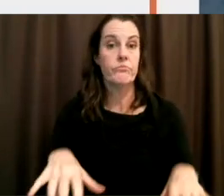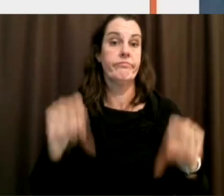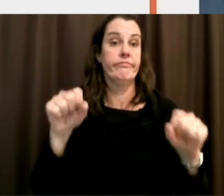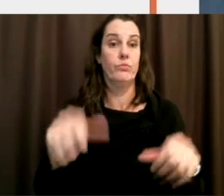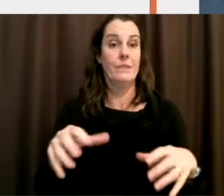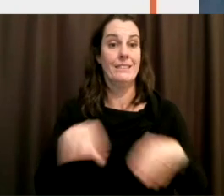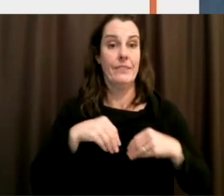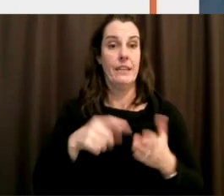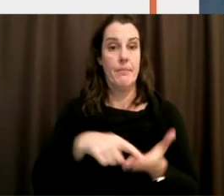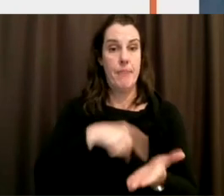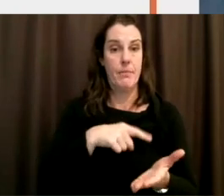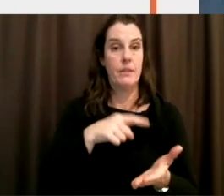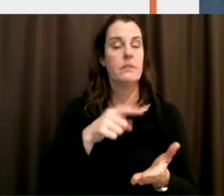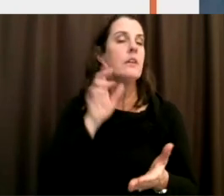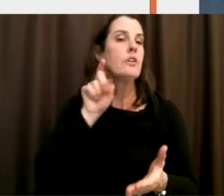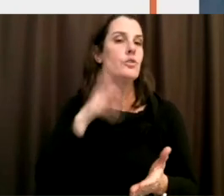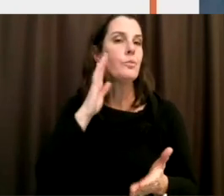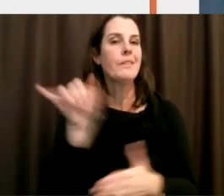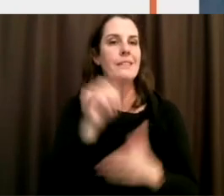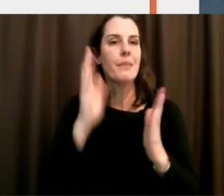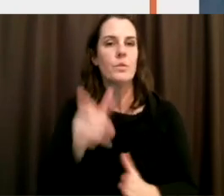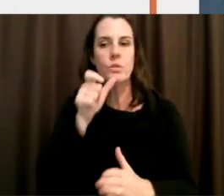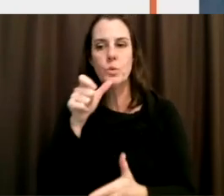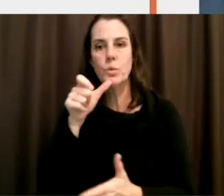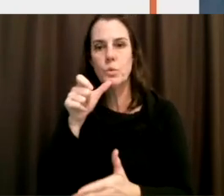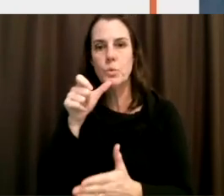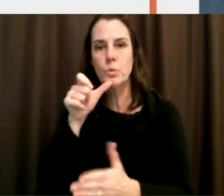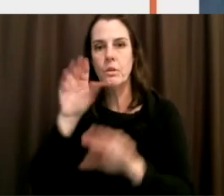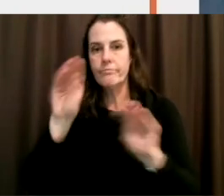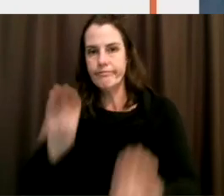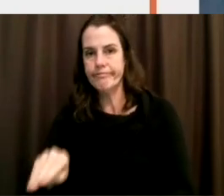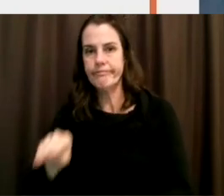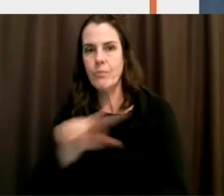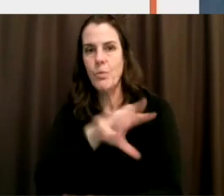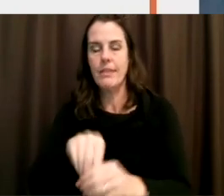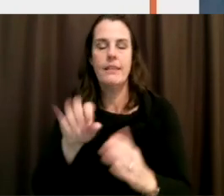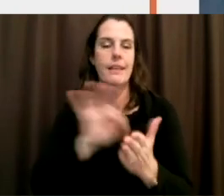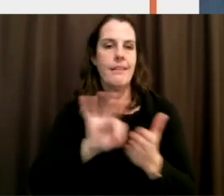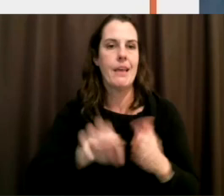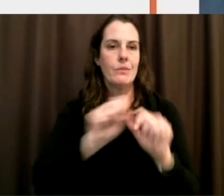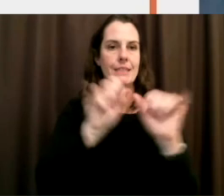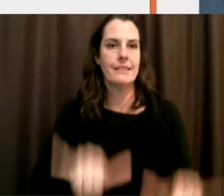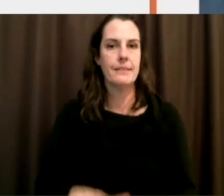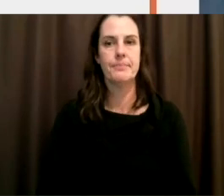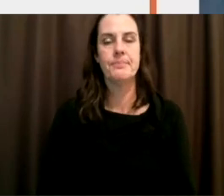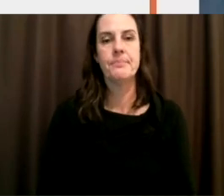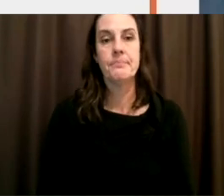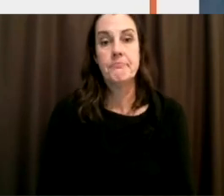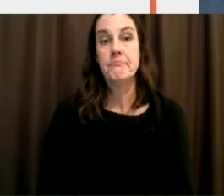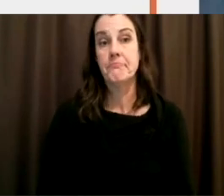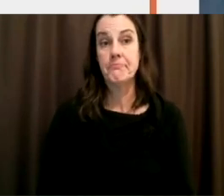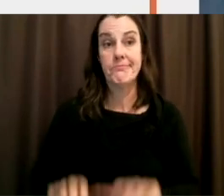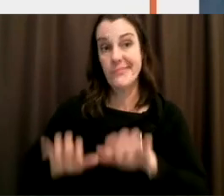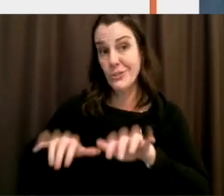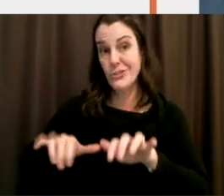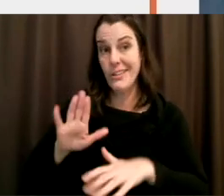same person who records those payments in the accounting system. I'll give you a second to maybe drop an answer